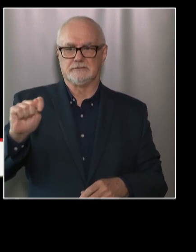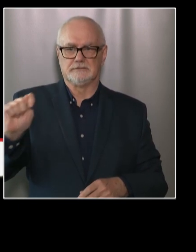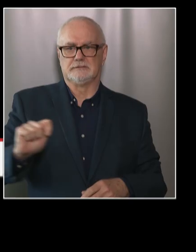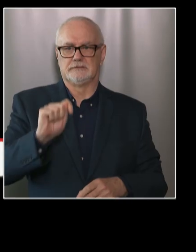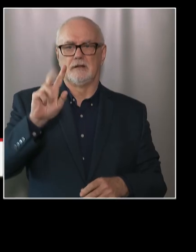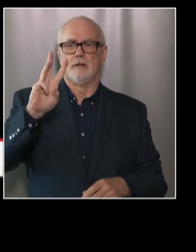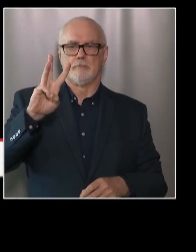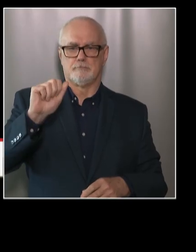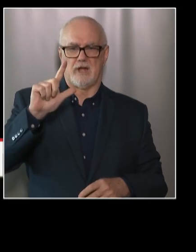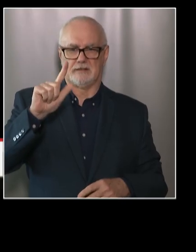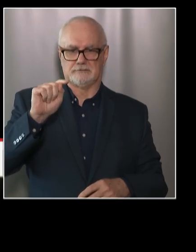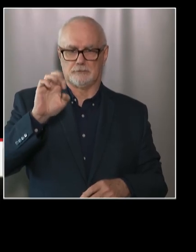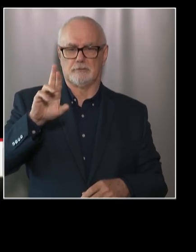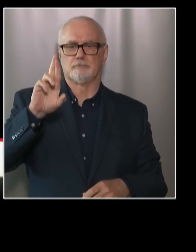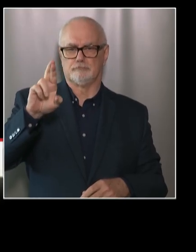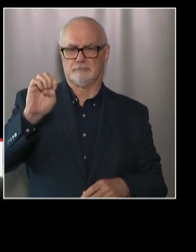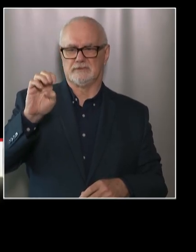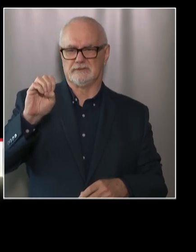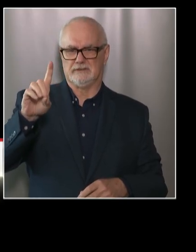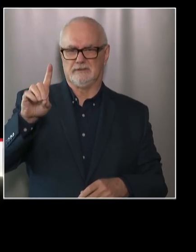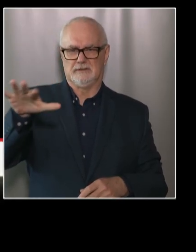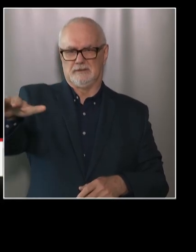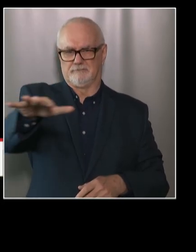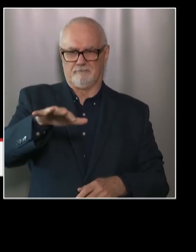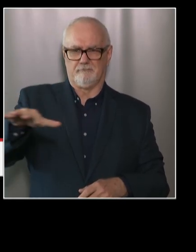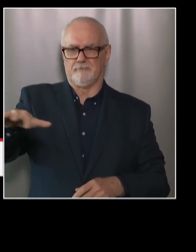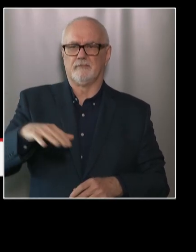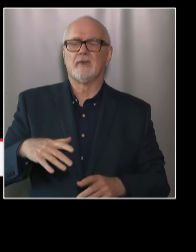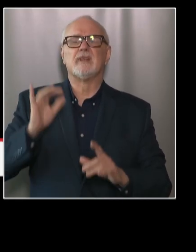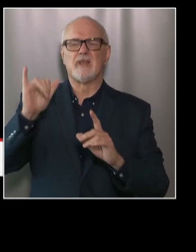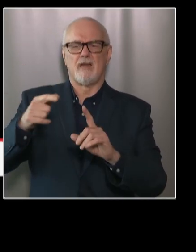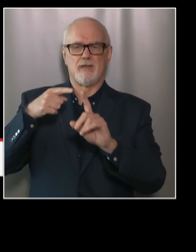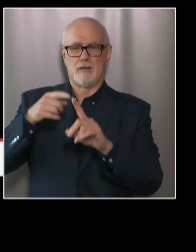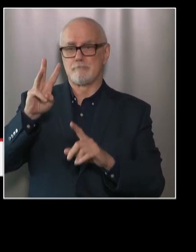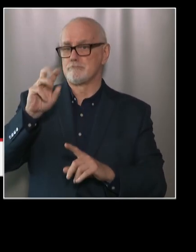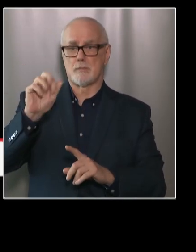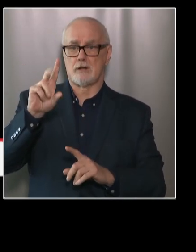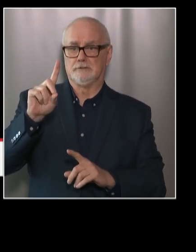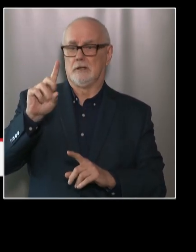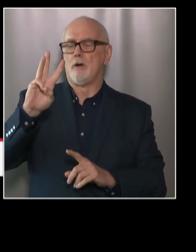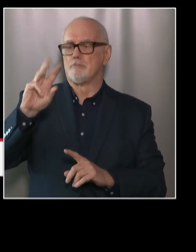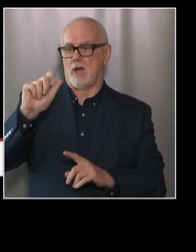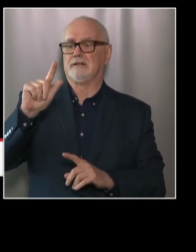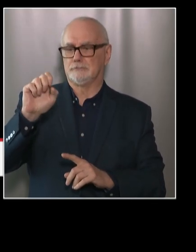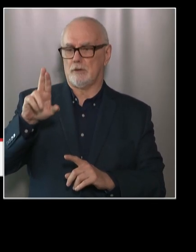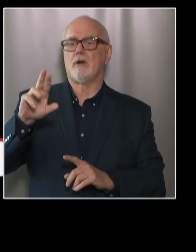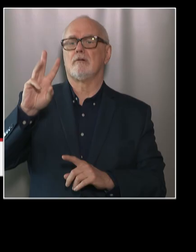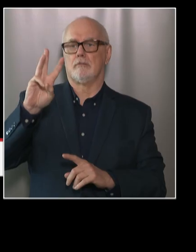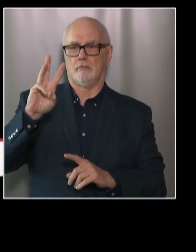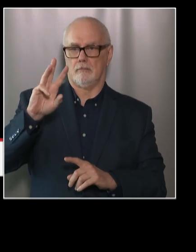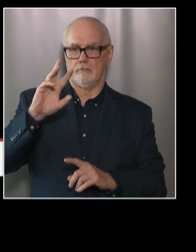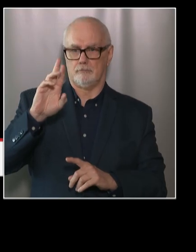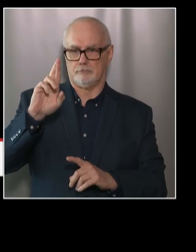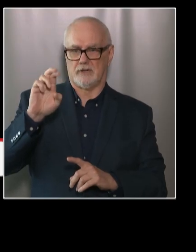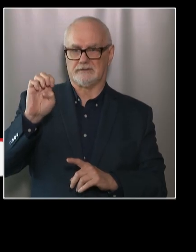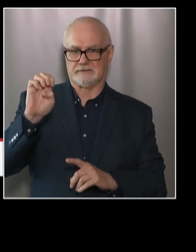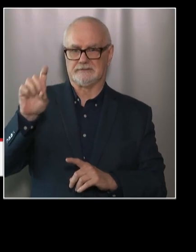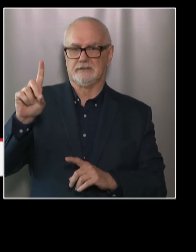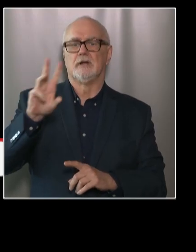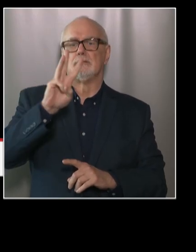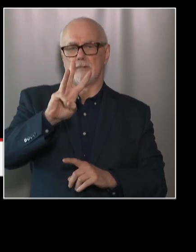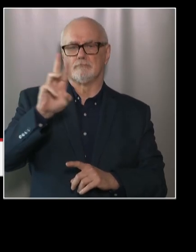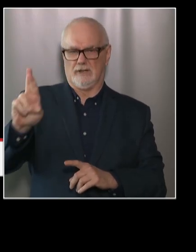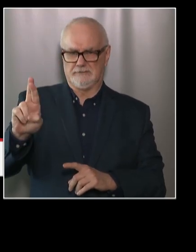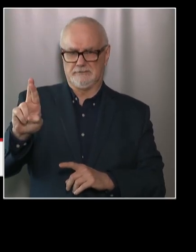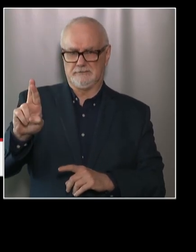Even better. The historic Walter Reed site is not only special to the residents of Ward 4, but holds a unique place in our nation's